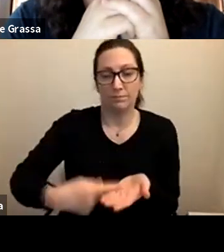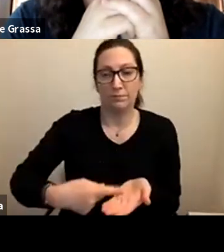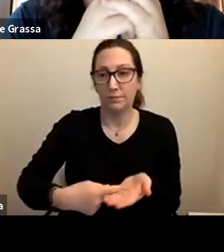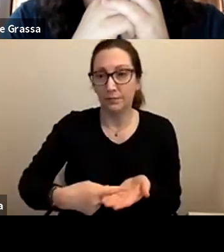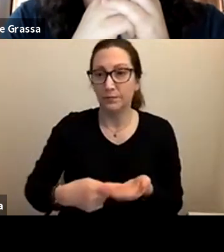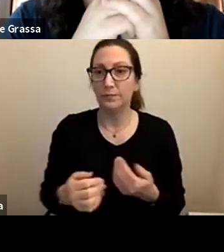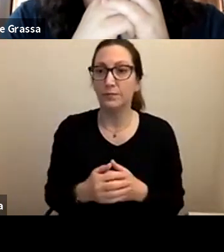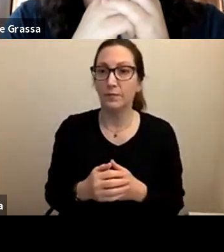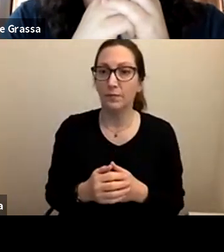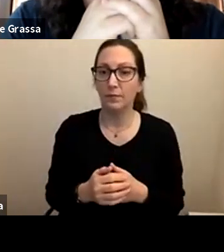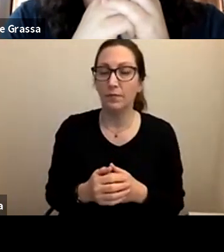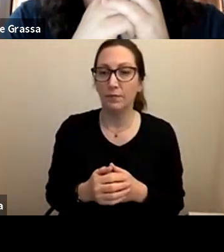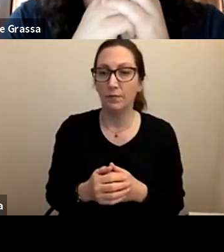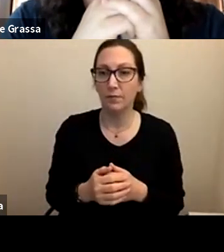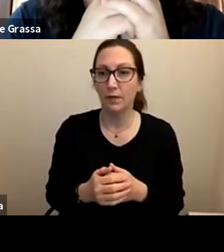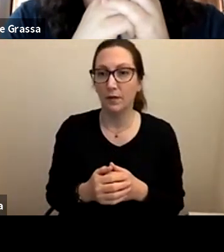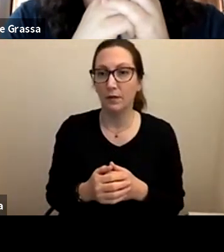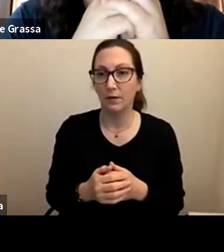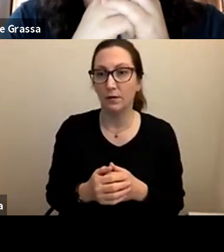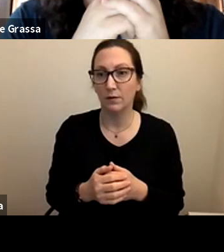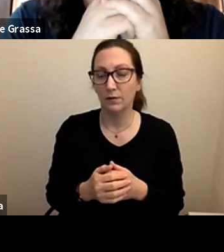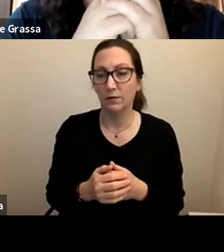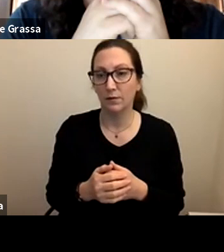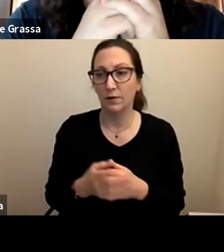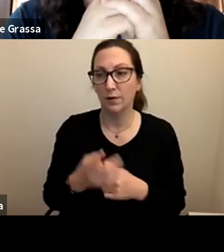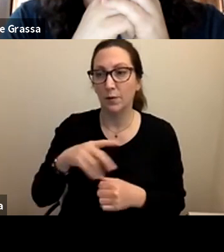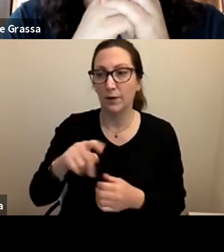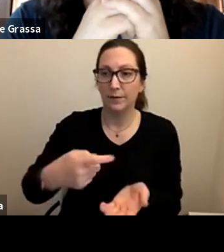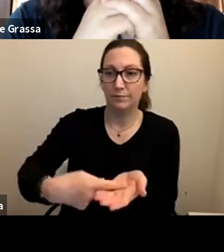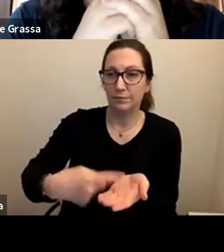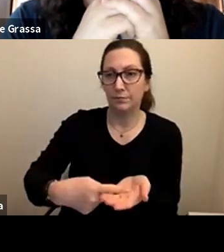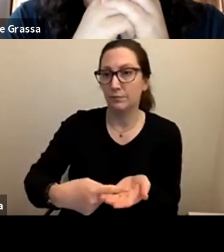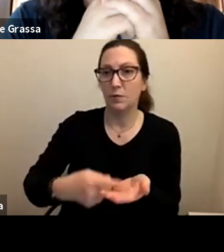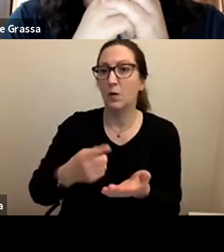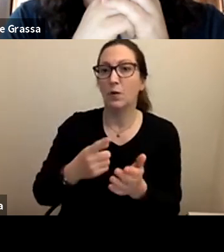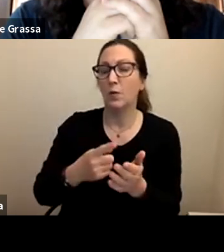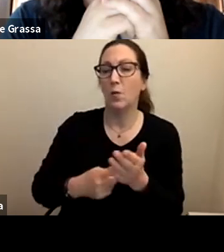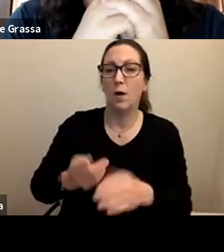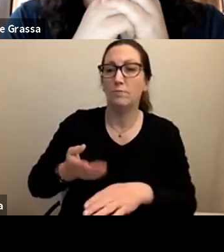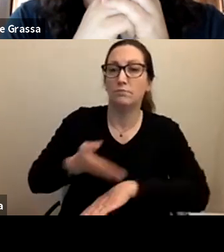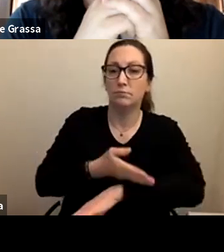necessary, improvements in what indeed we put forward last year.